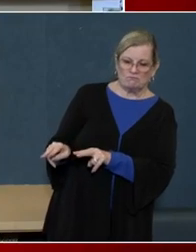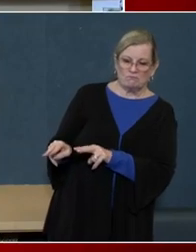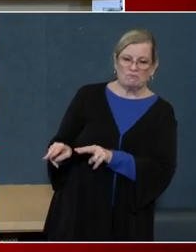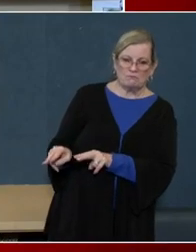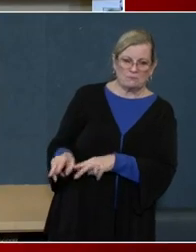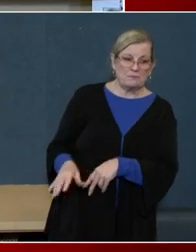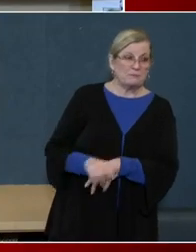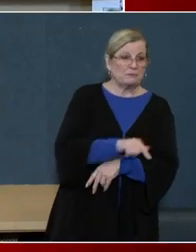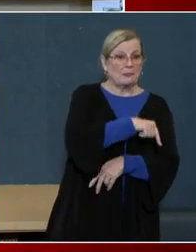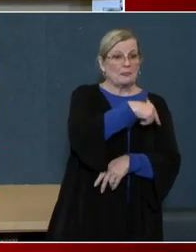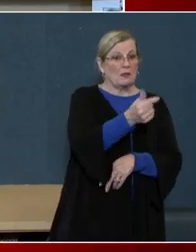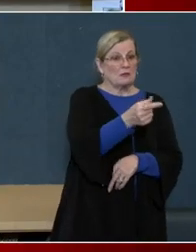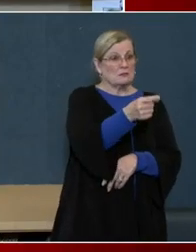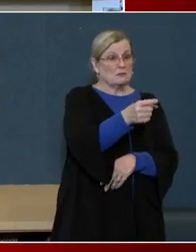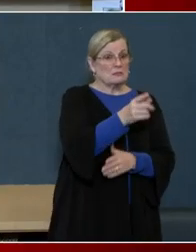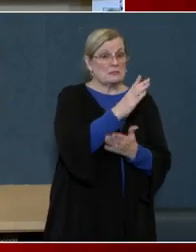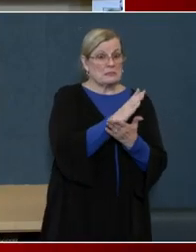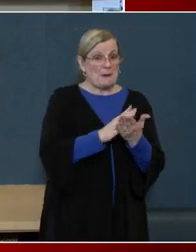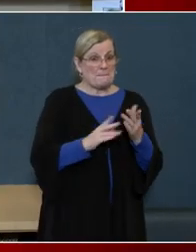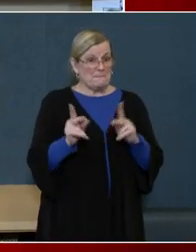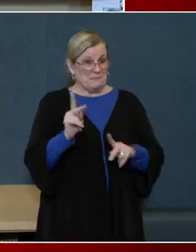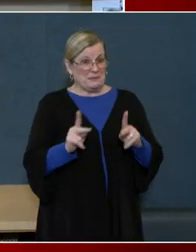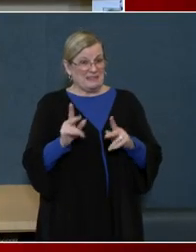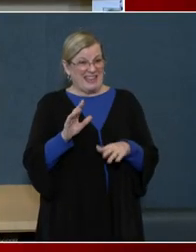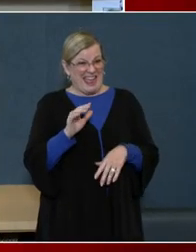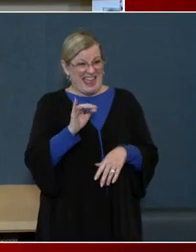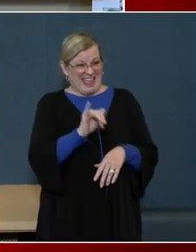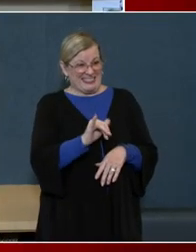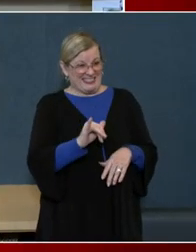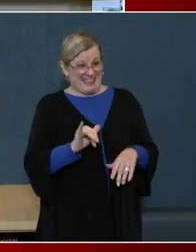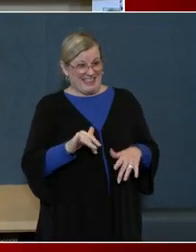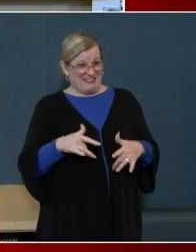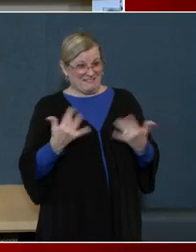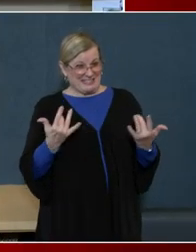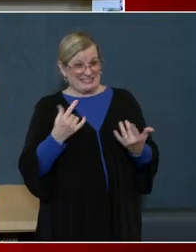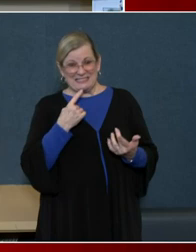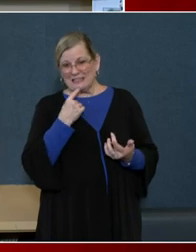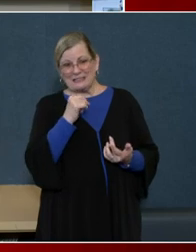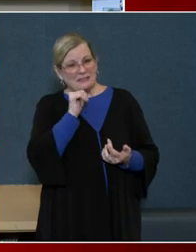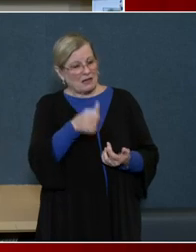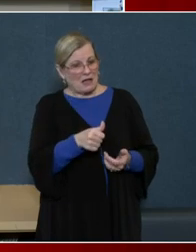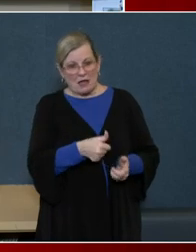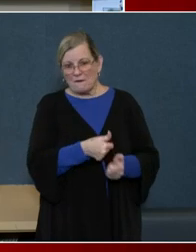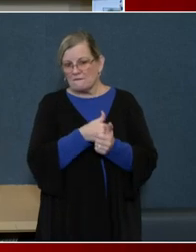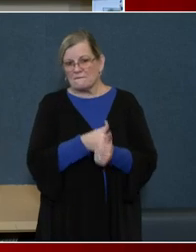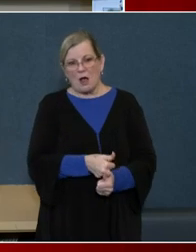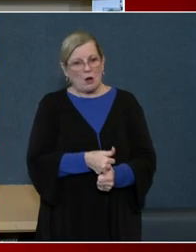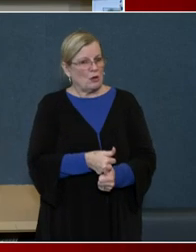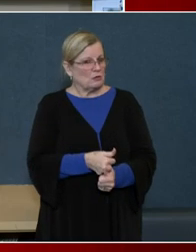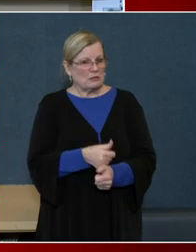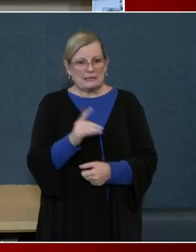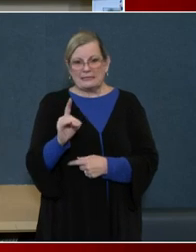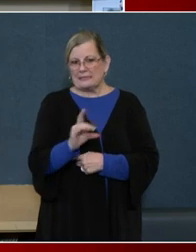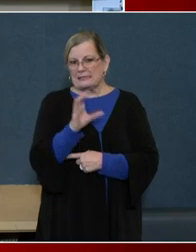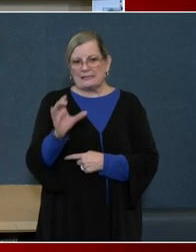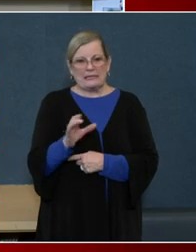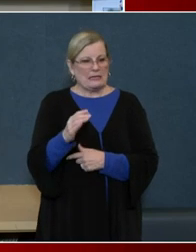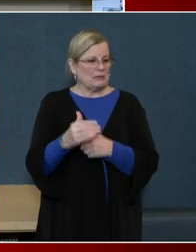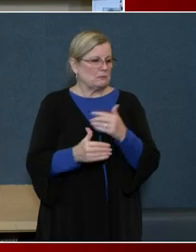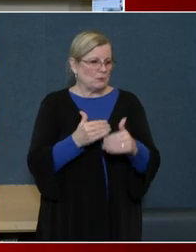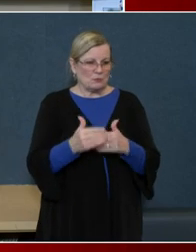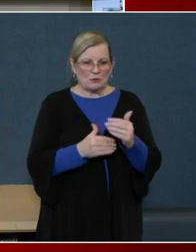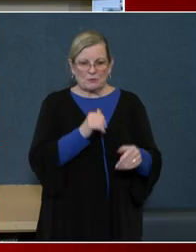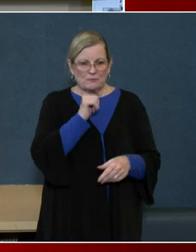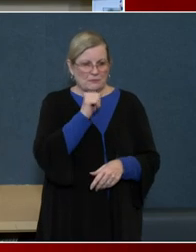at that event who have clearly said that they aren't going to follow DC's health guidelines. There were members of Congress who were appearing for House floor votes who had close